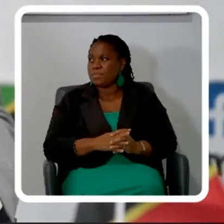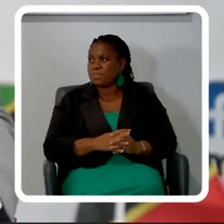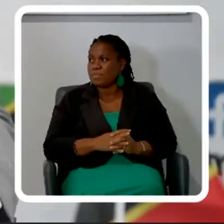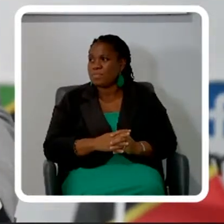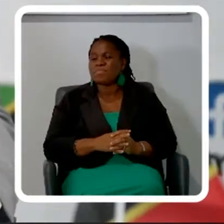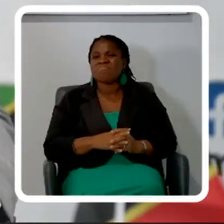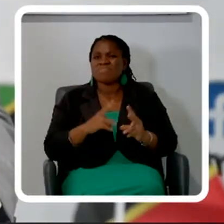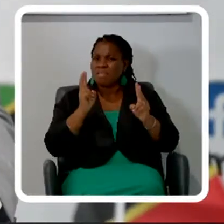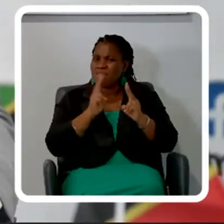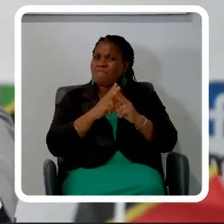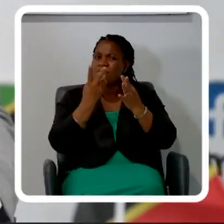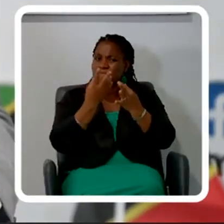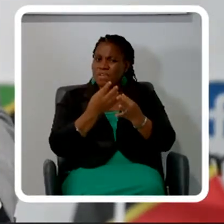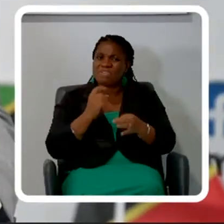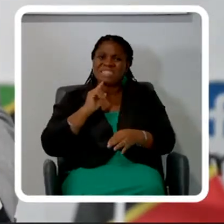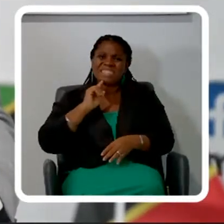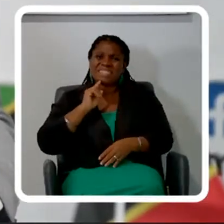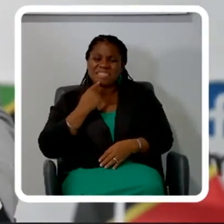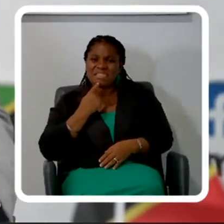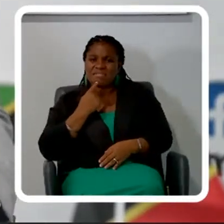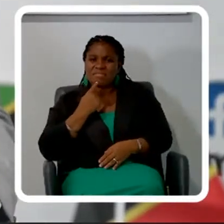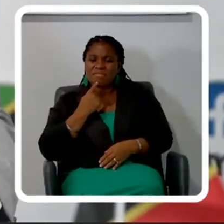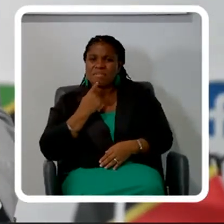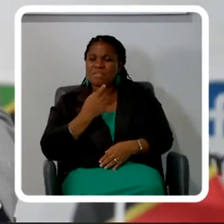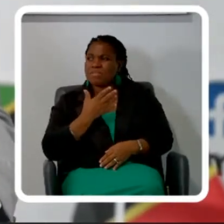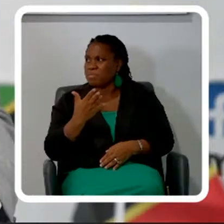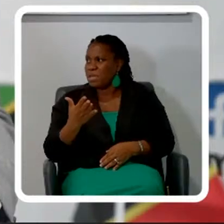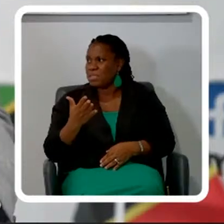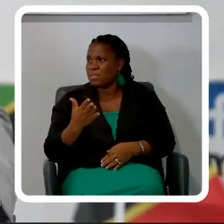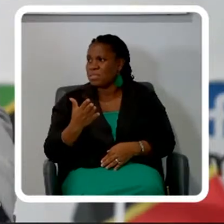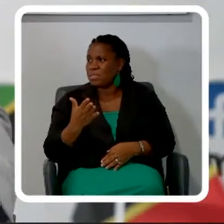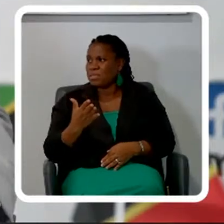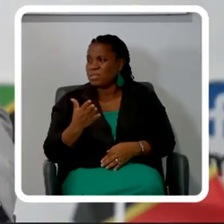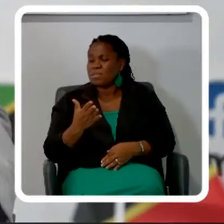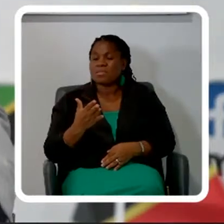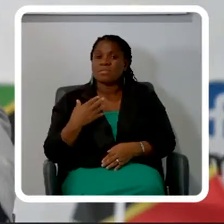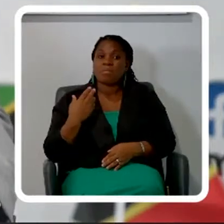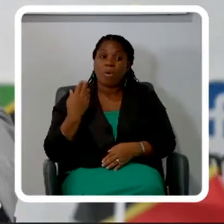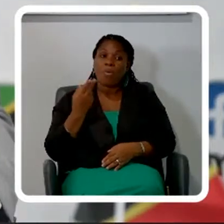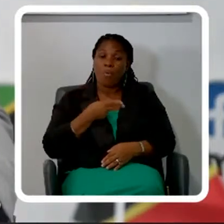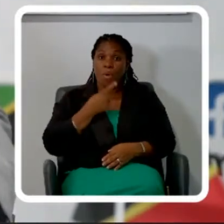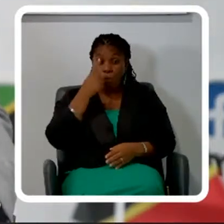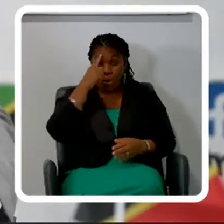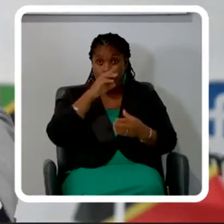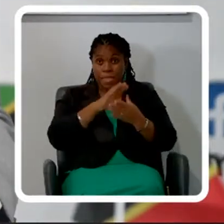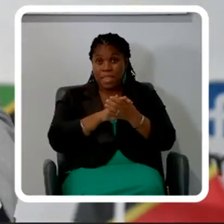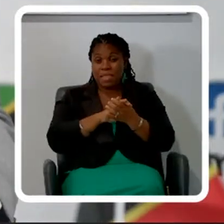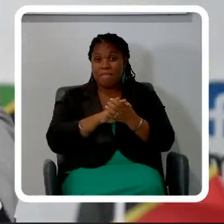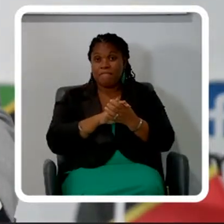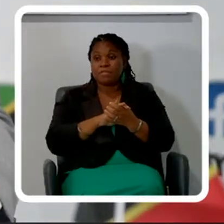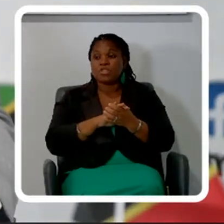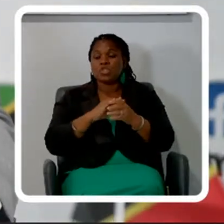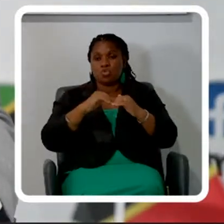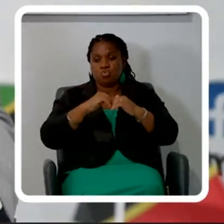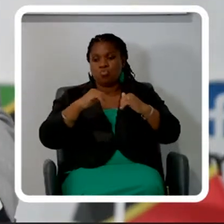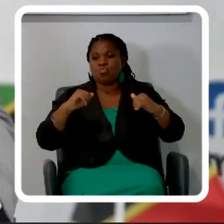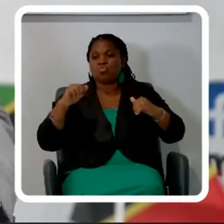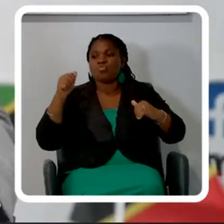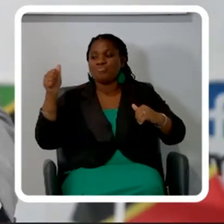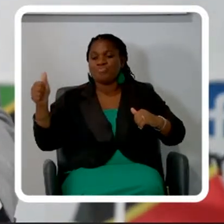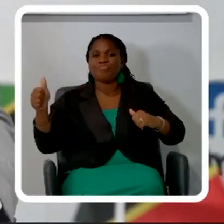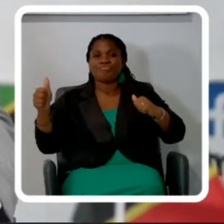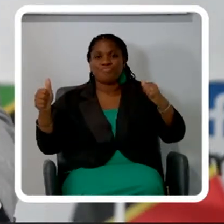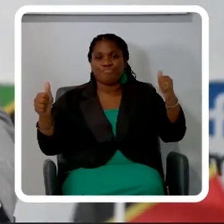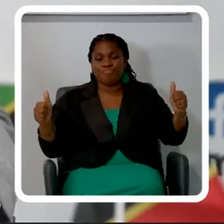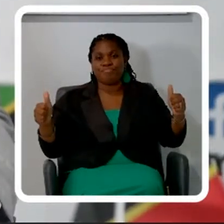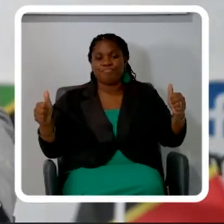this is a very serious matter that the whole world should be speaking to. But our position is two-state solution. and to have these